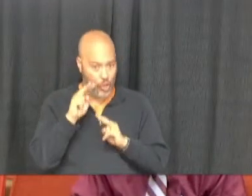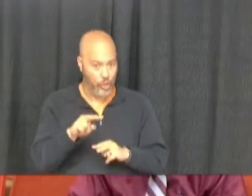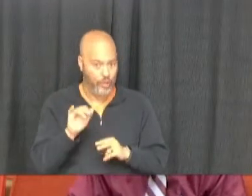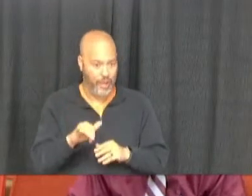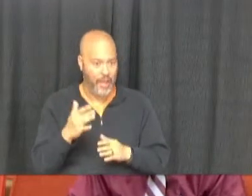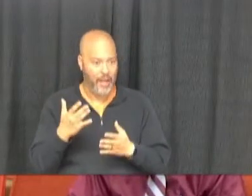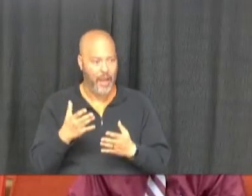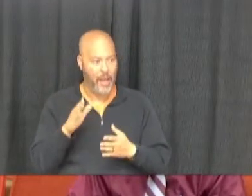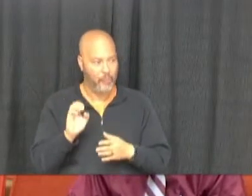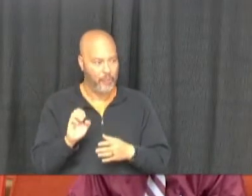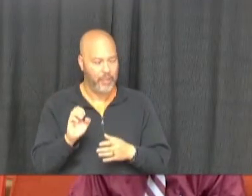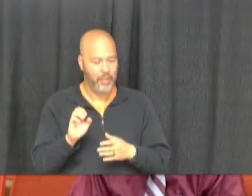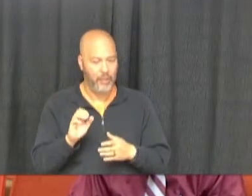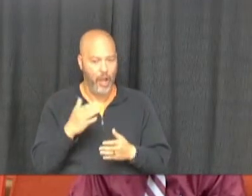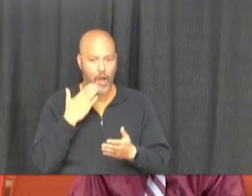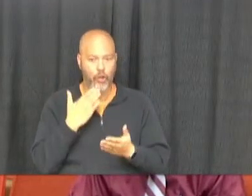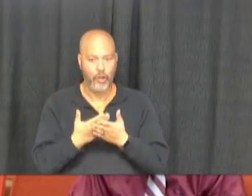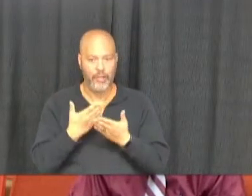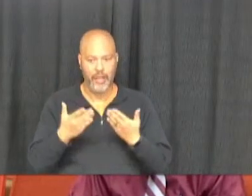as a proactive approach.